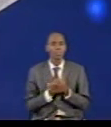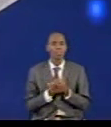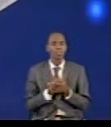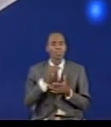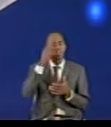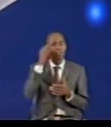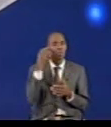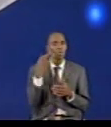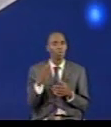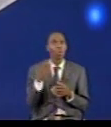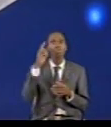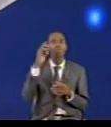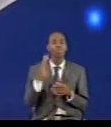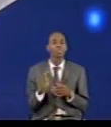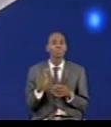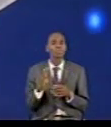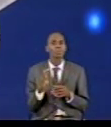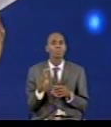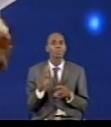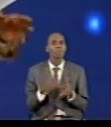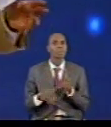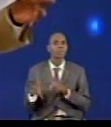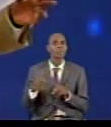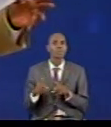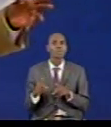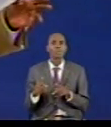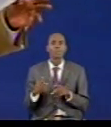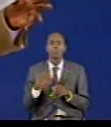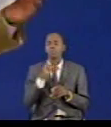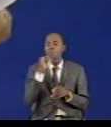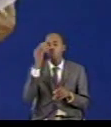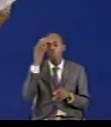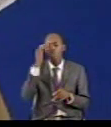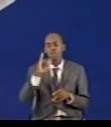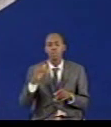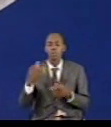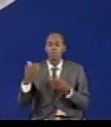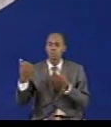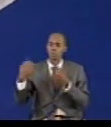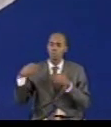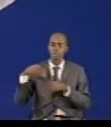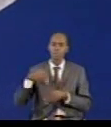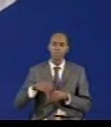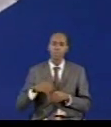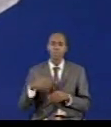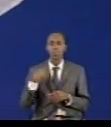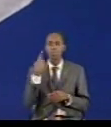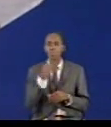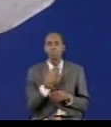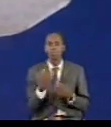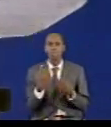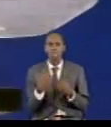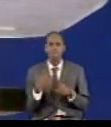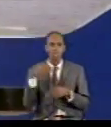brethren, unawares brought in, who came in